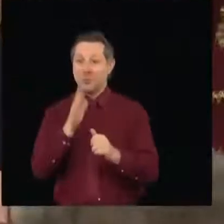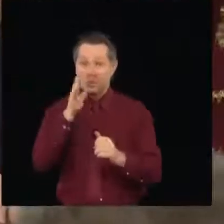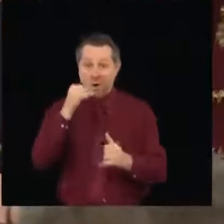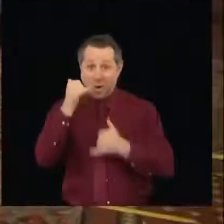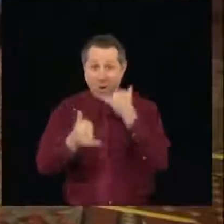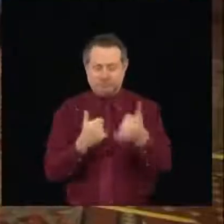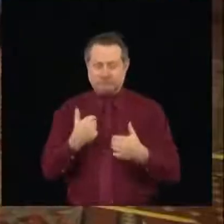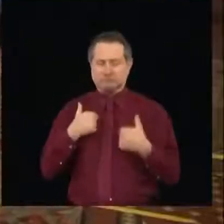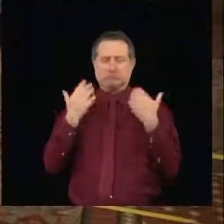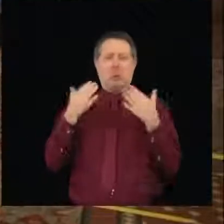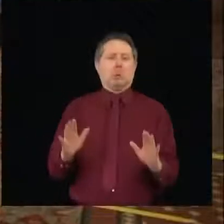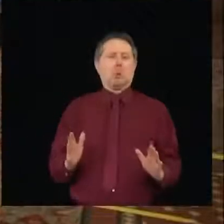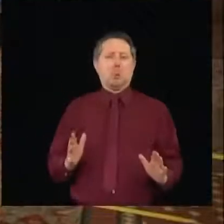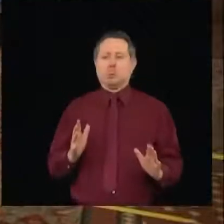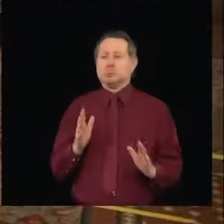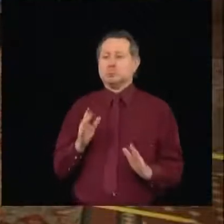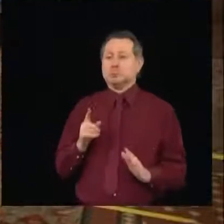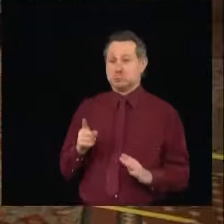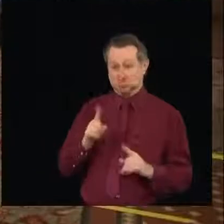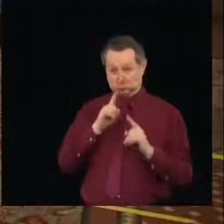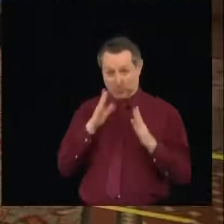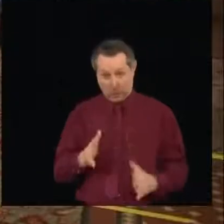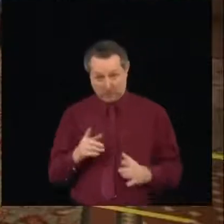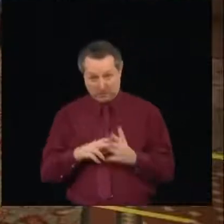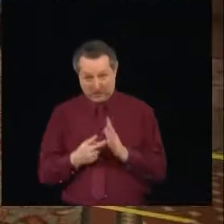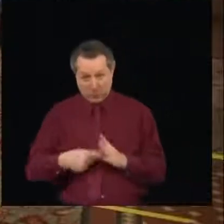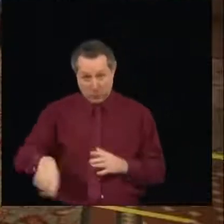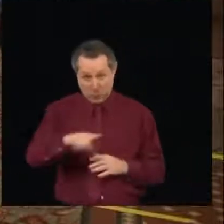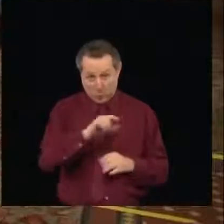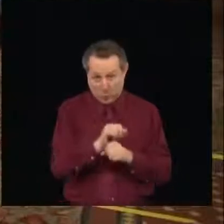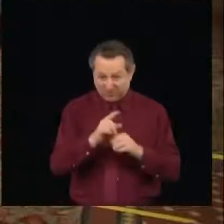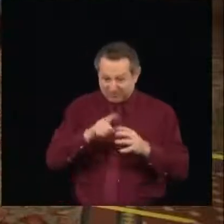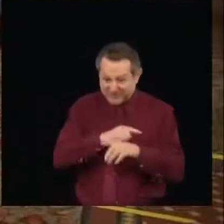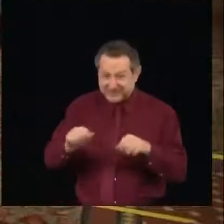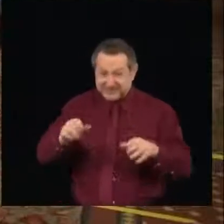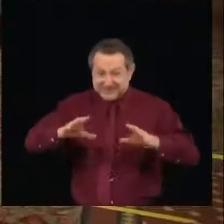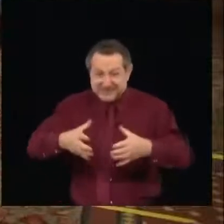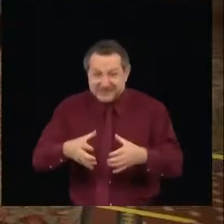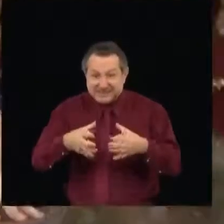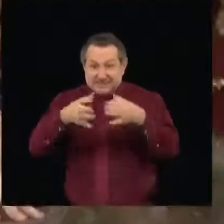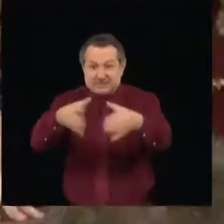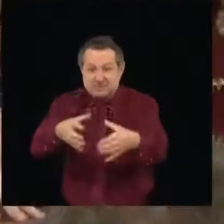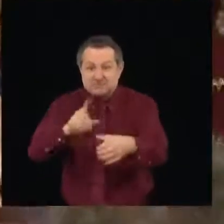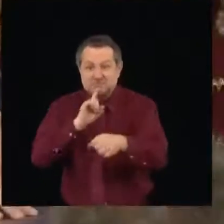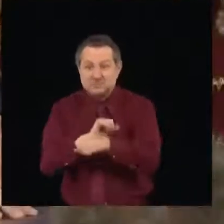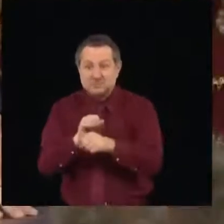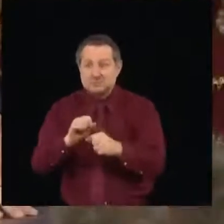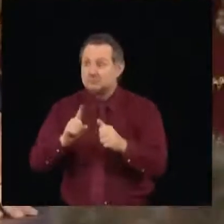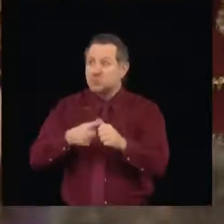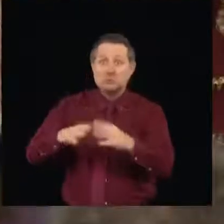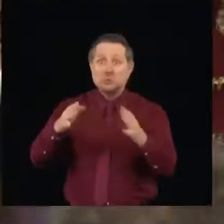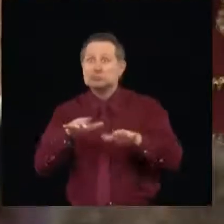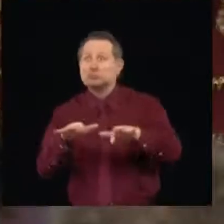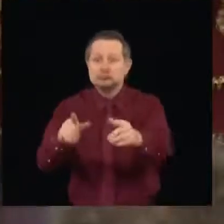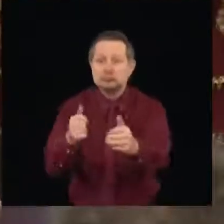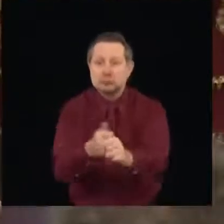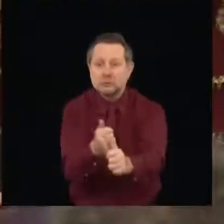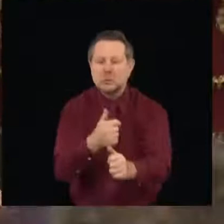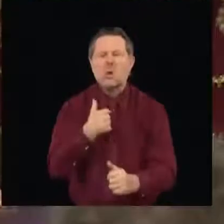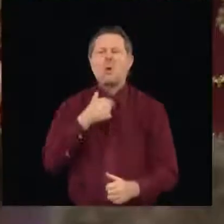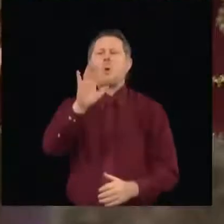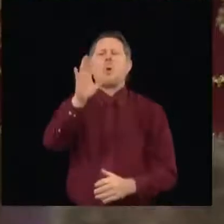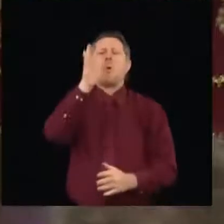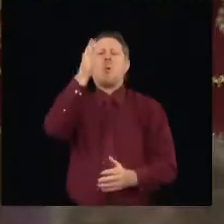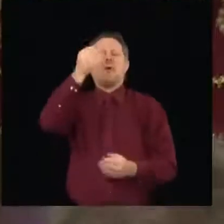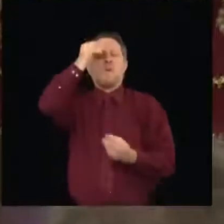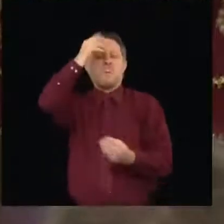if they're actually out doing their they're work. Ready to go. Yesterday was the first day we opened some of those regions, so we'll have to get that data as it comes in now.